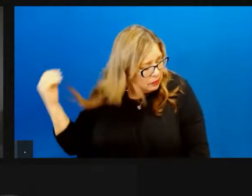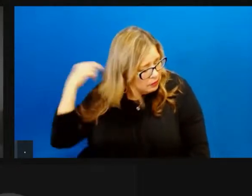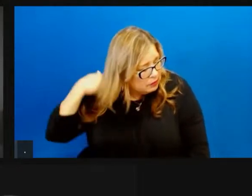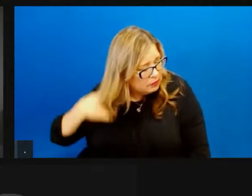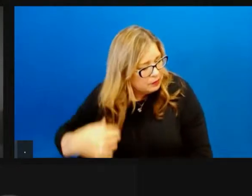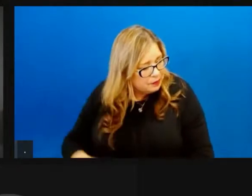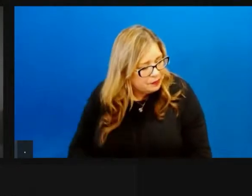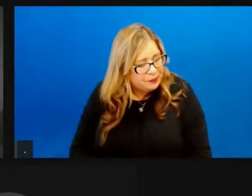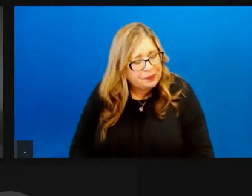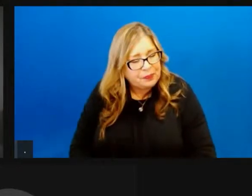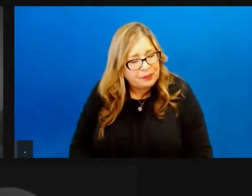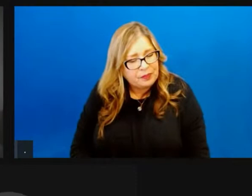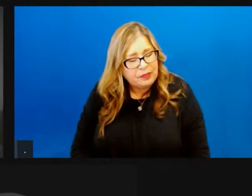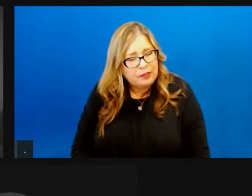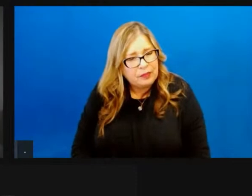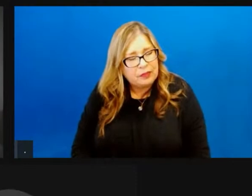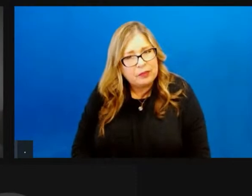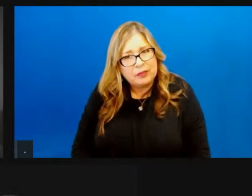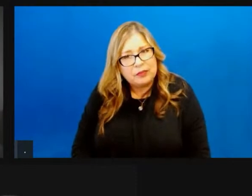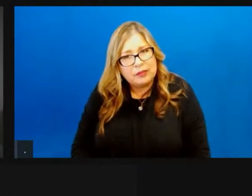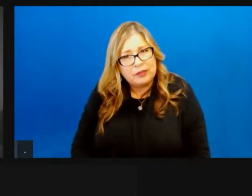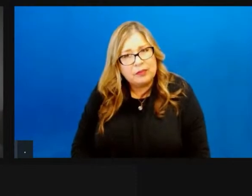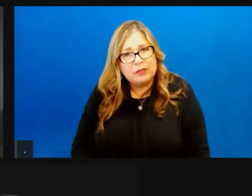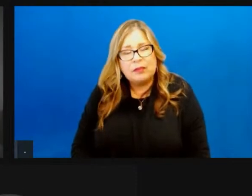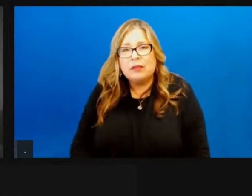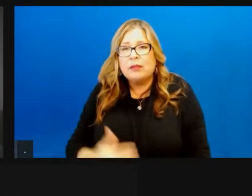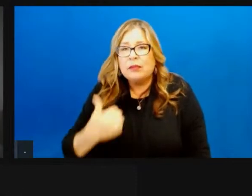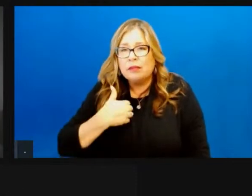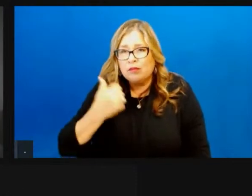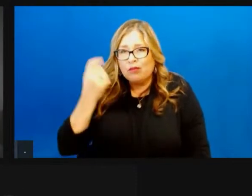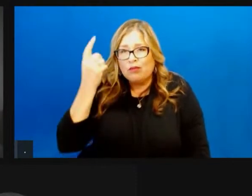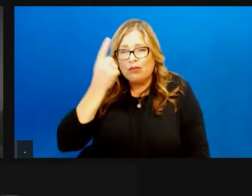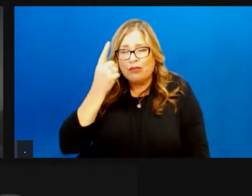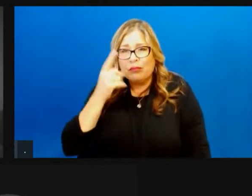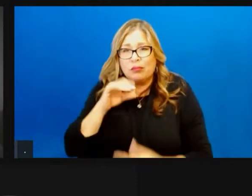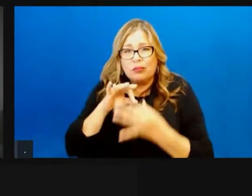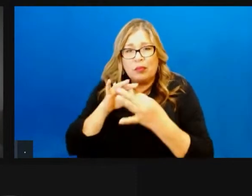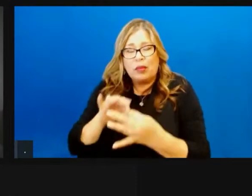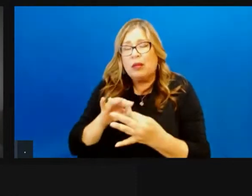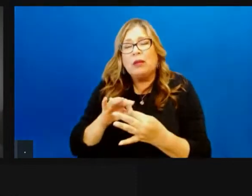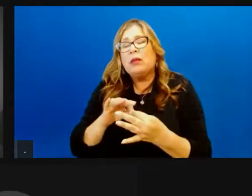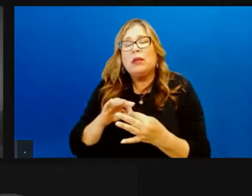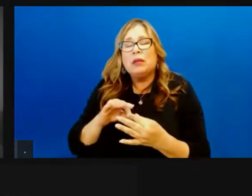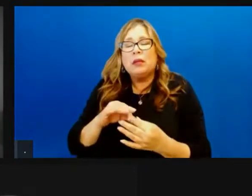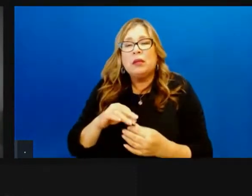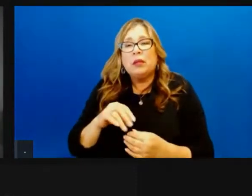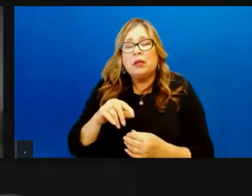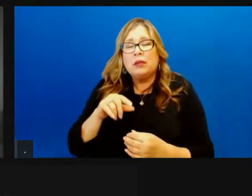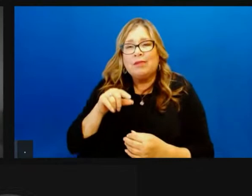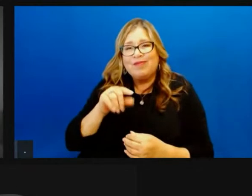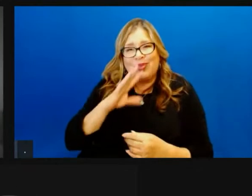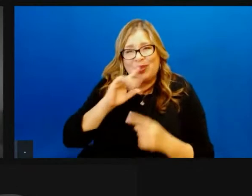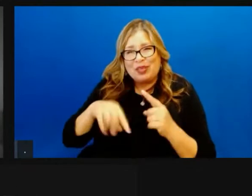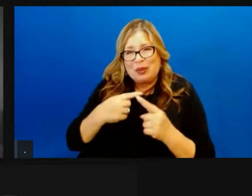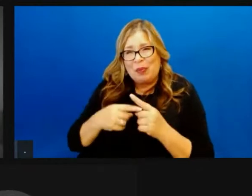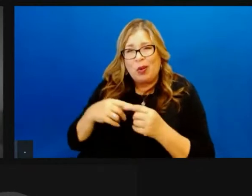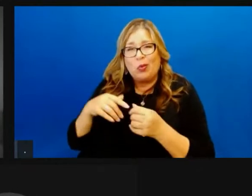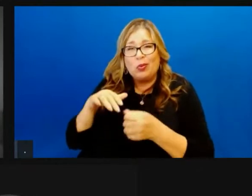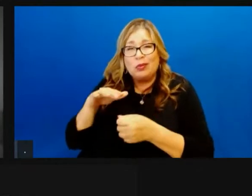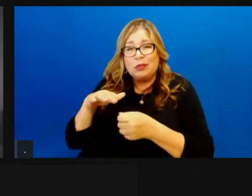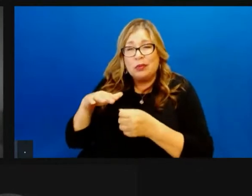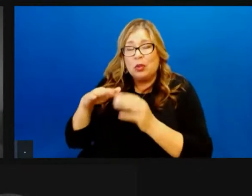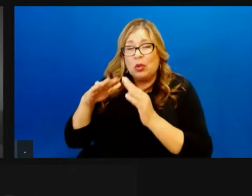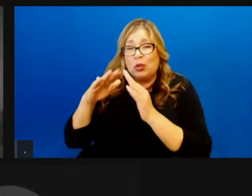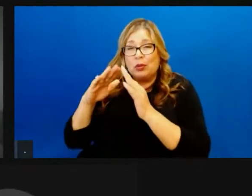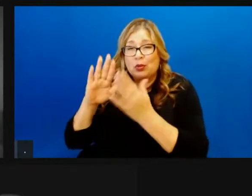once again push it down to the school and local levels to make these calls on whether to mask or unmask. If you're not putting schools smack